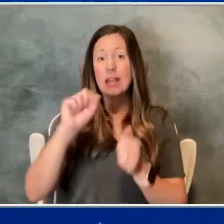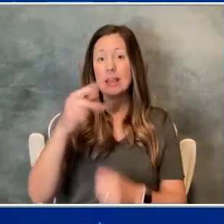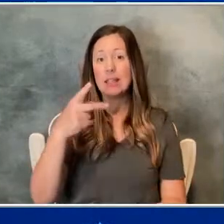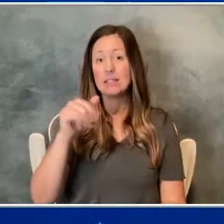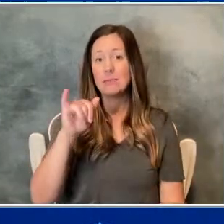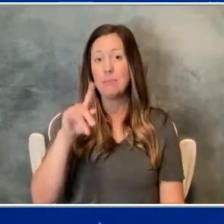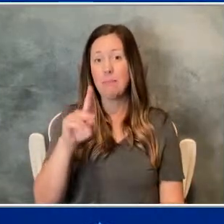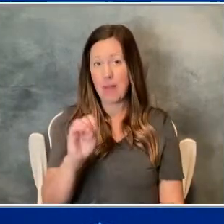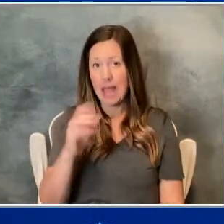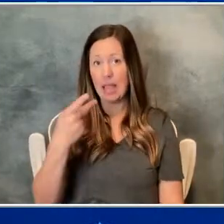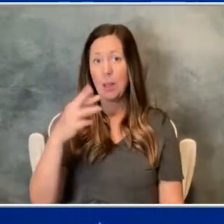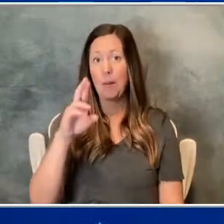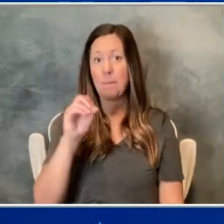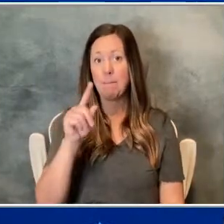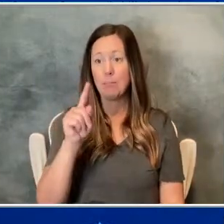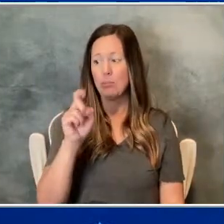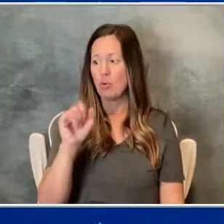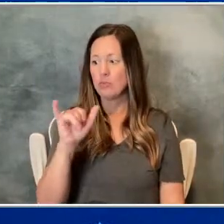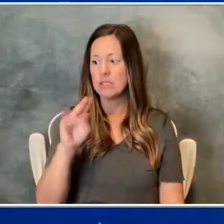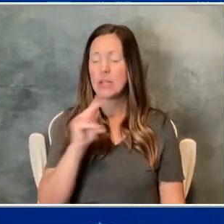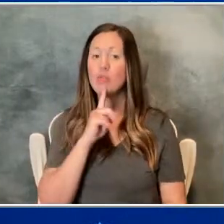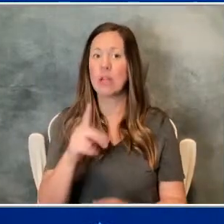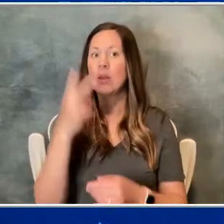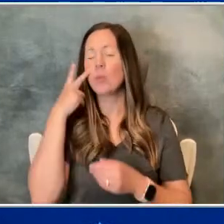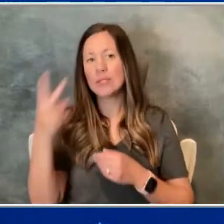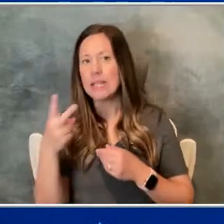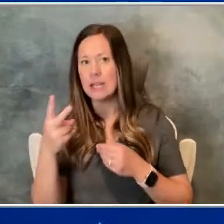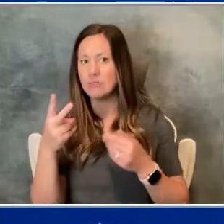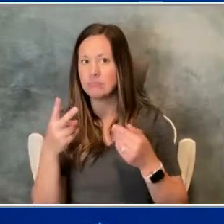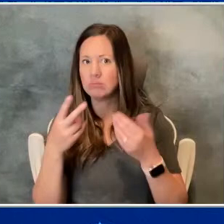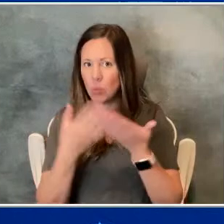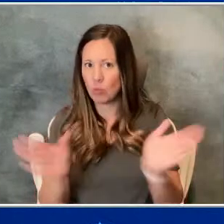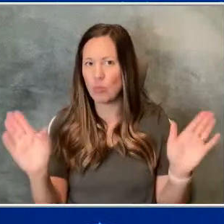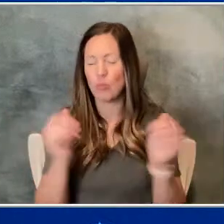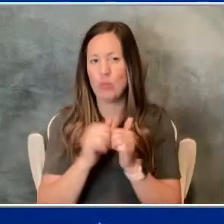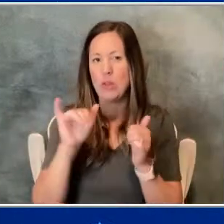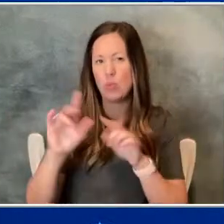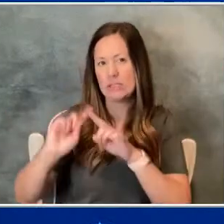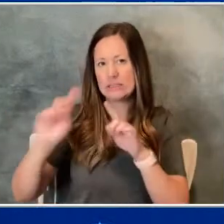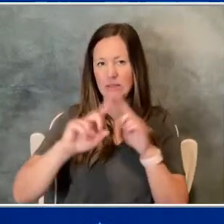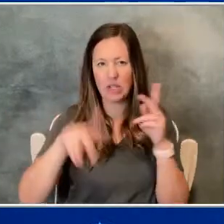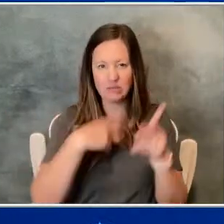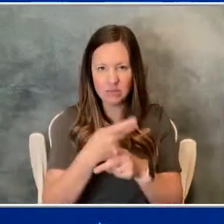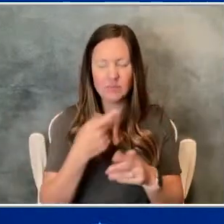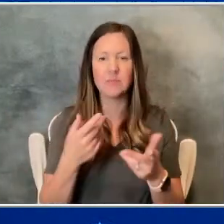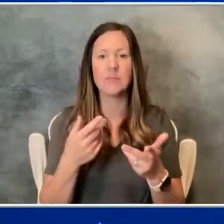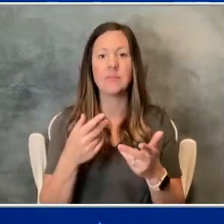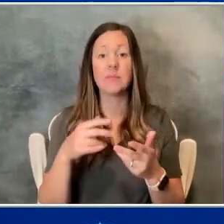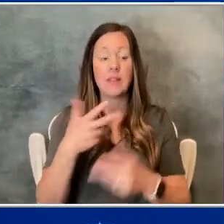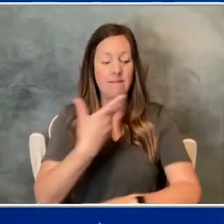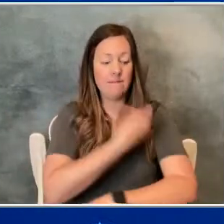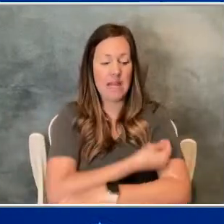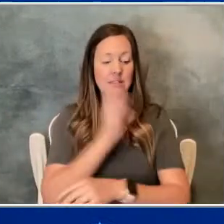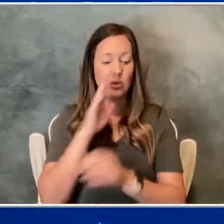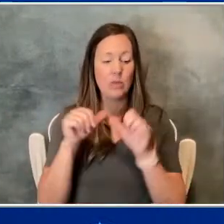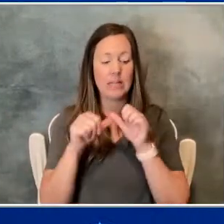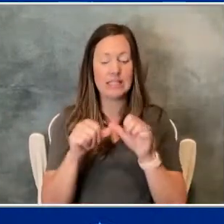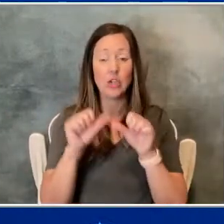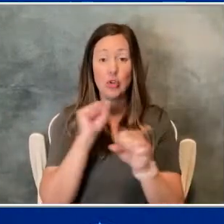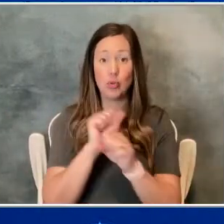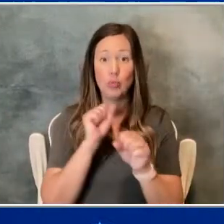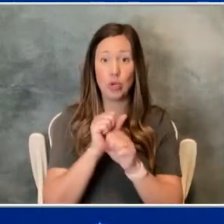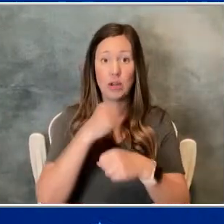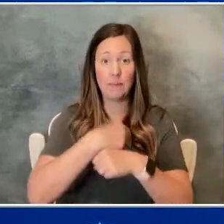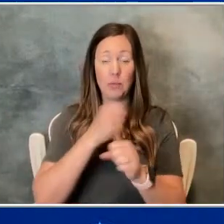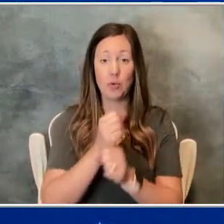So I think overall what we have seen throughout these variants is that the vaccine continues to work and produce